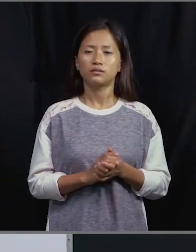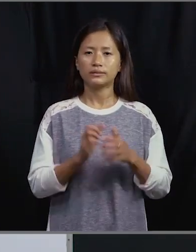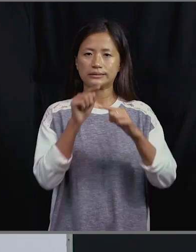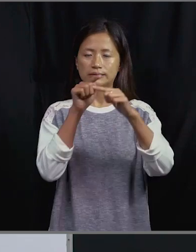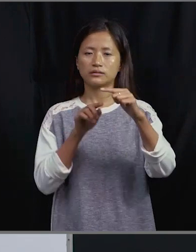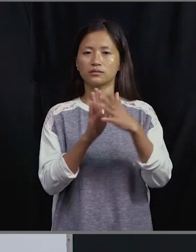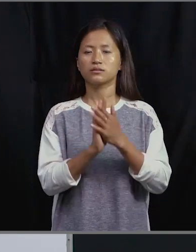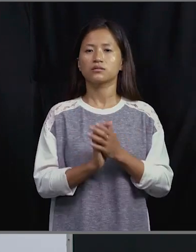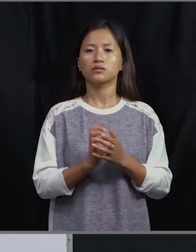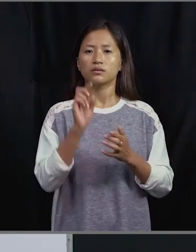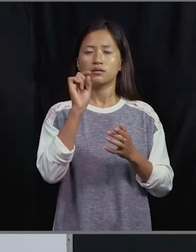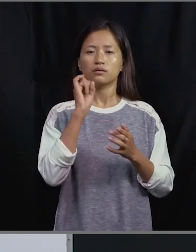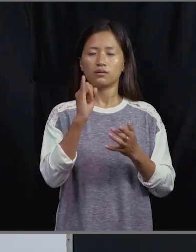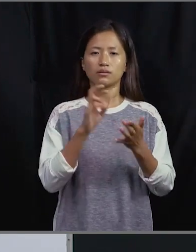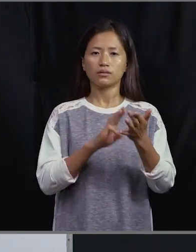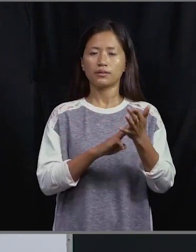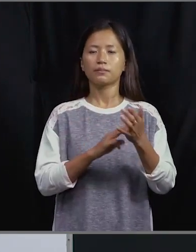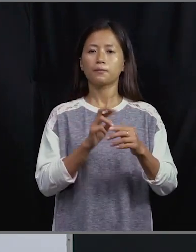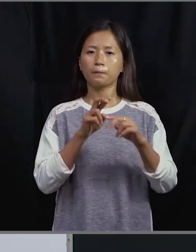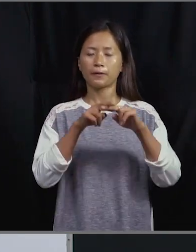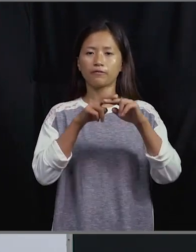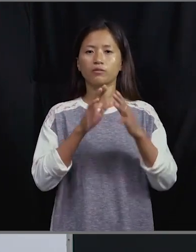divided by the empirical formula mass.